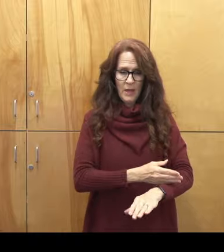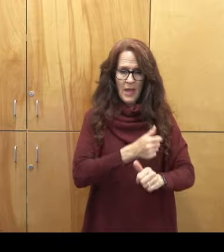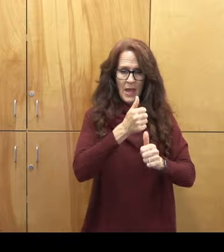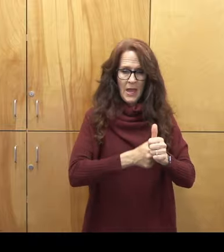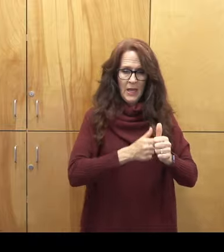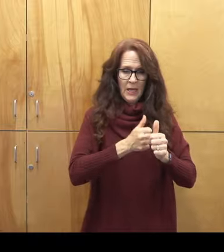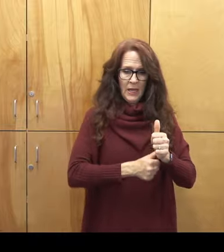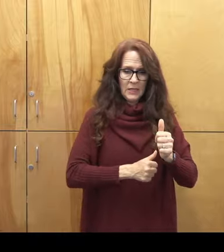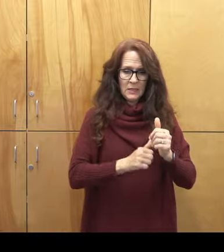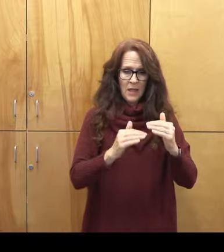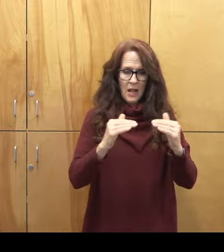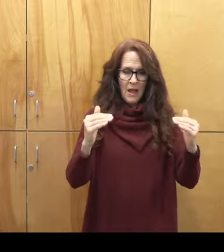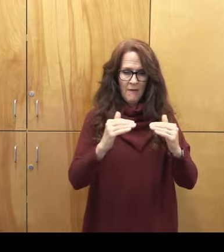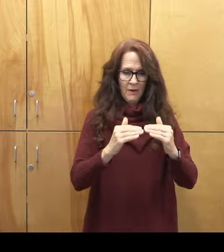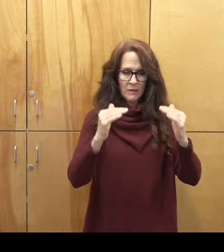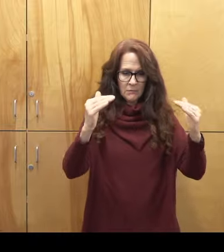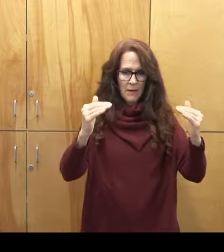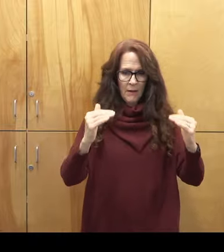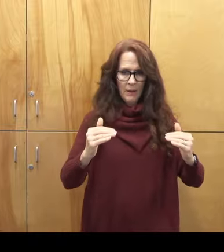levels.